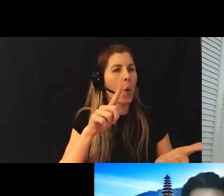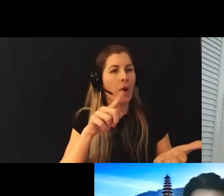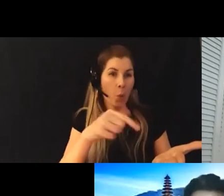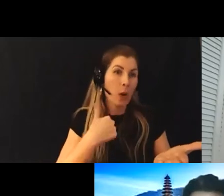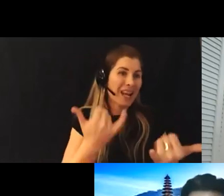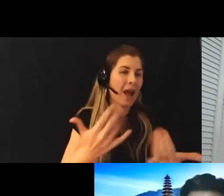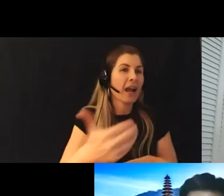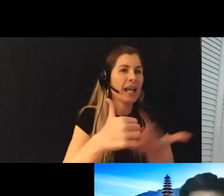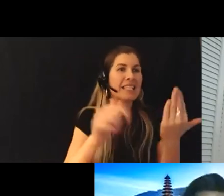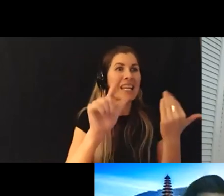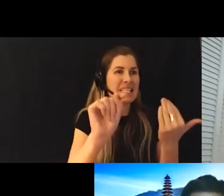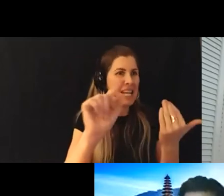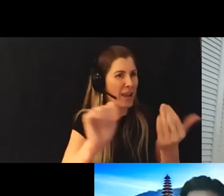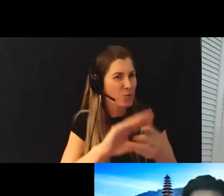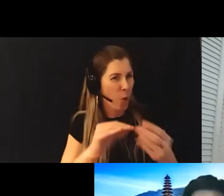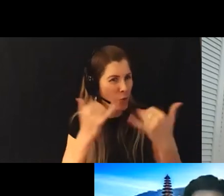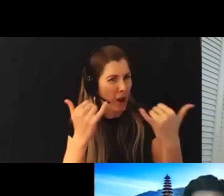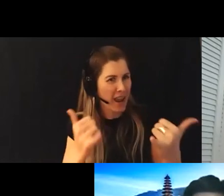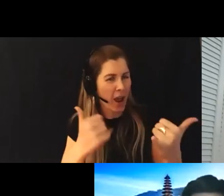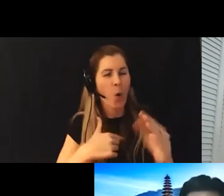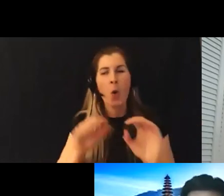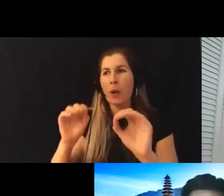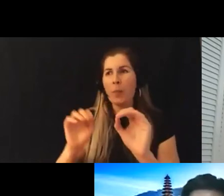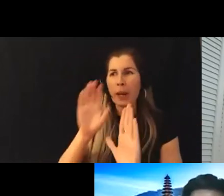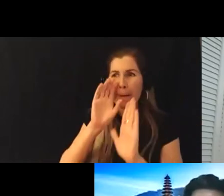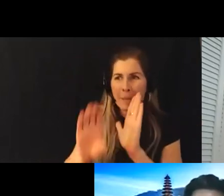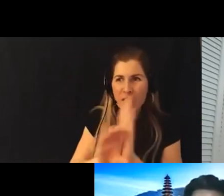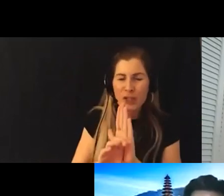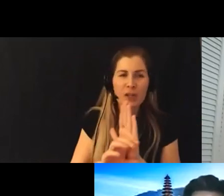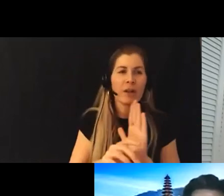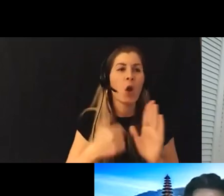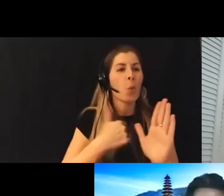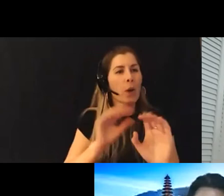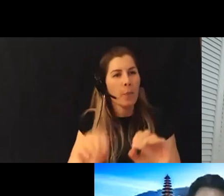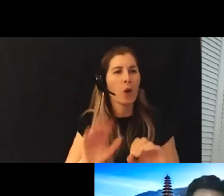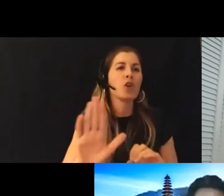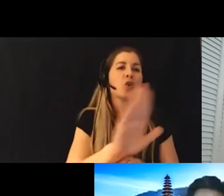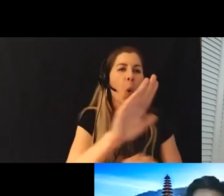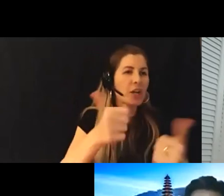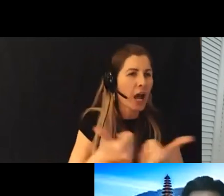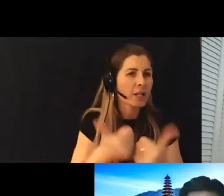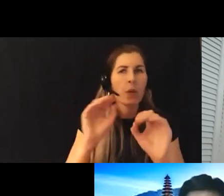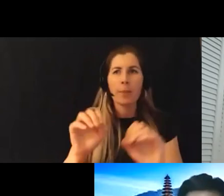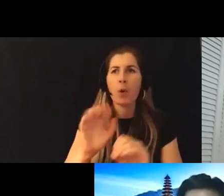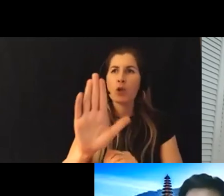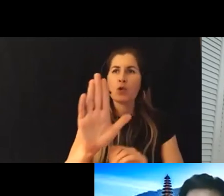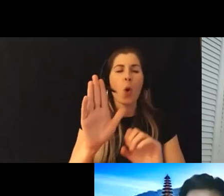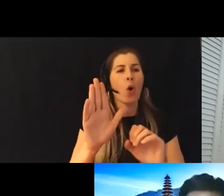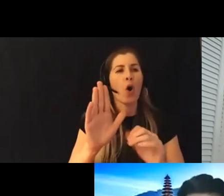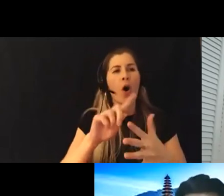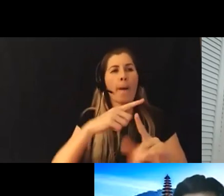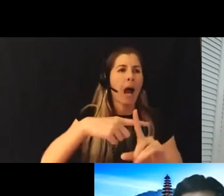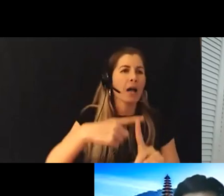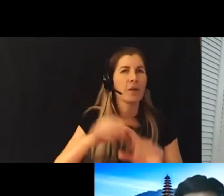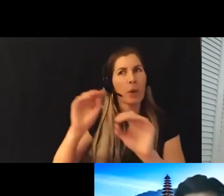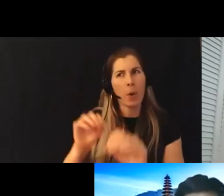now and just uploading a little picture and then putting your challenges and your strengths that you found during this COVID time. And I